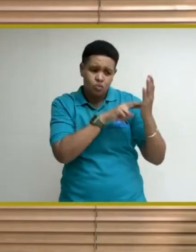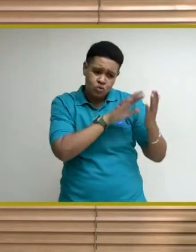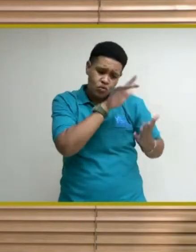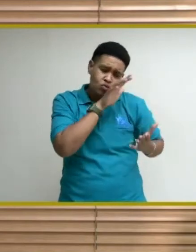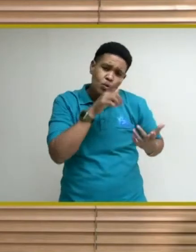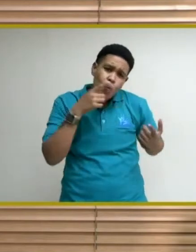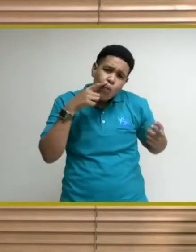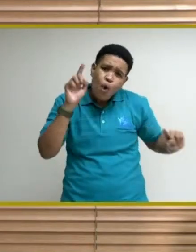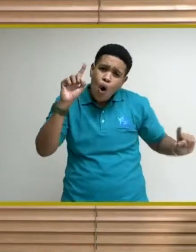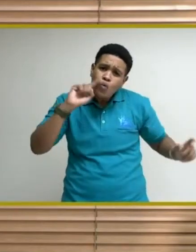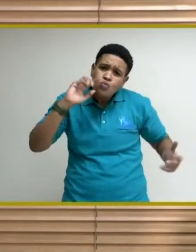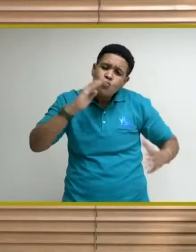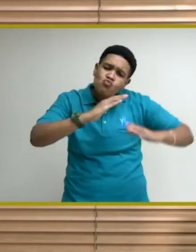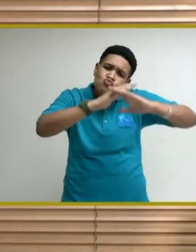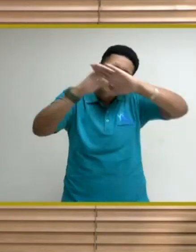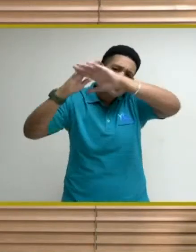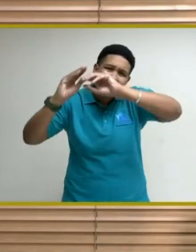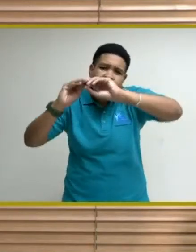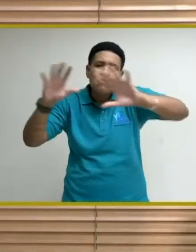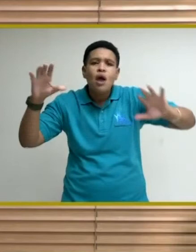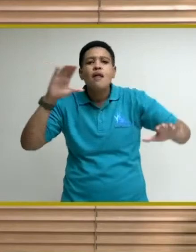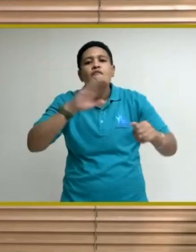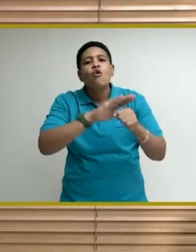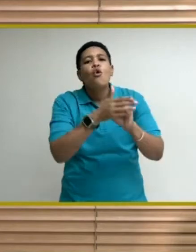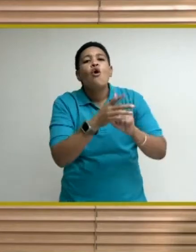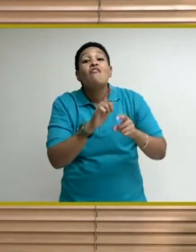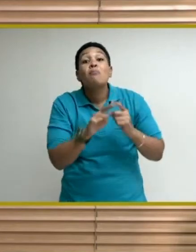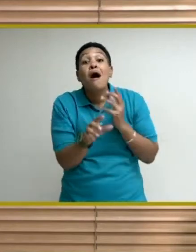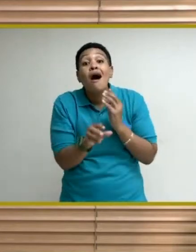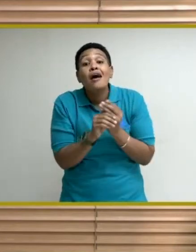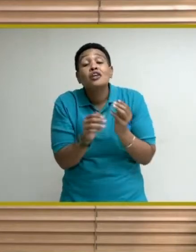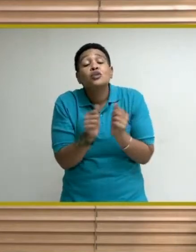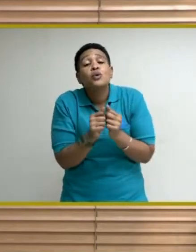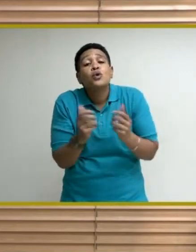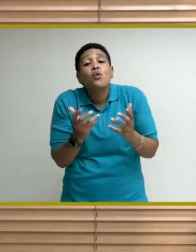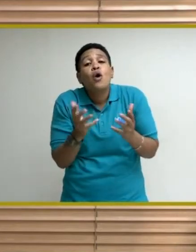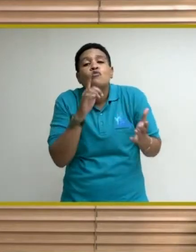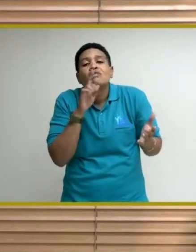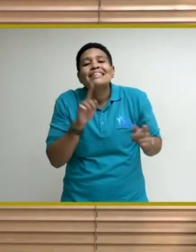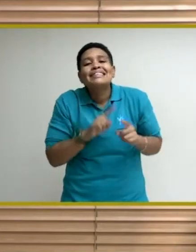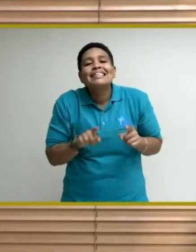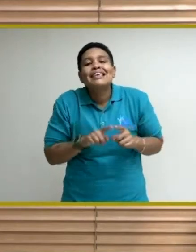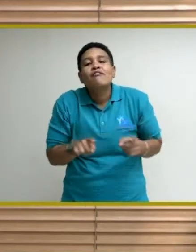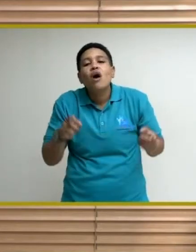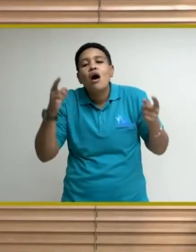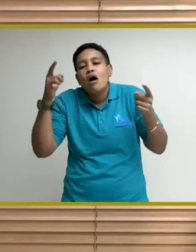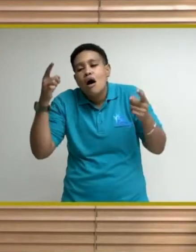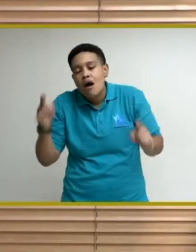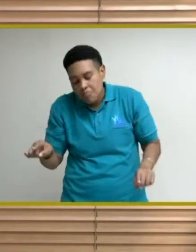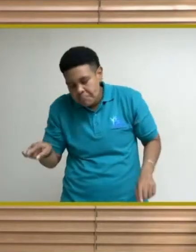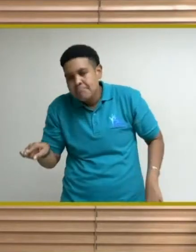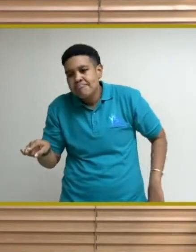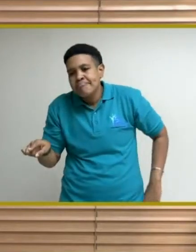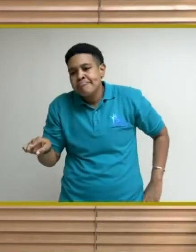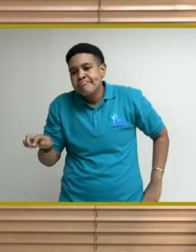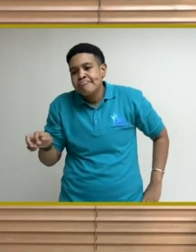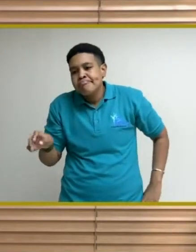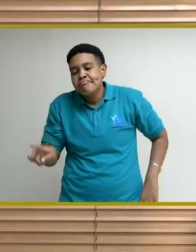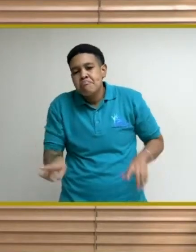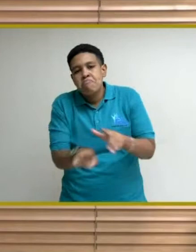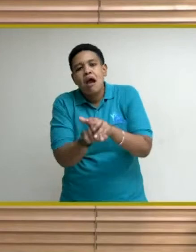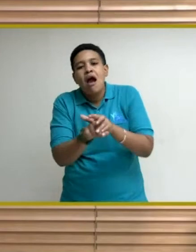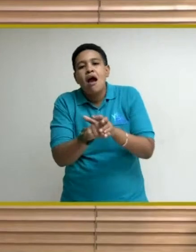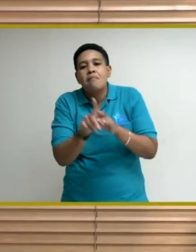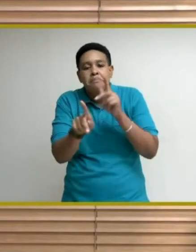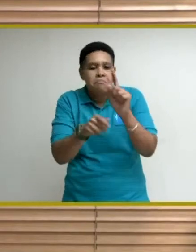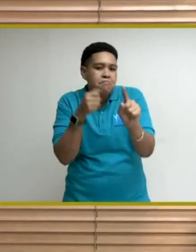the spread of the virus, but have also come with consequences or side effects in terms of the restriction